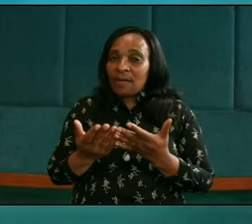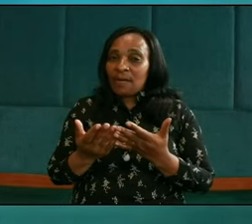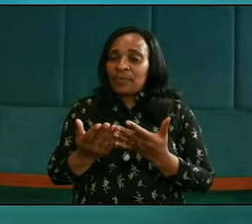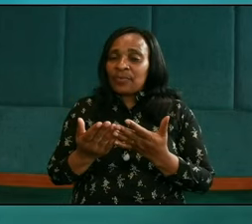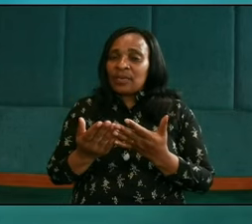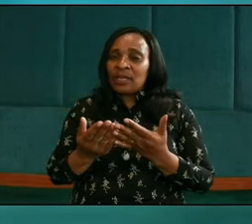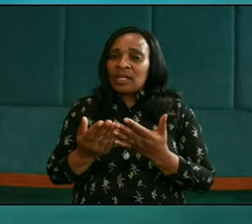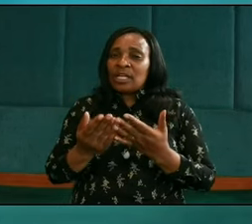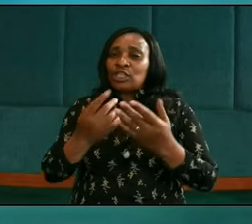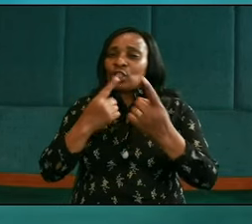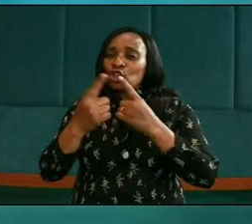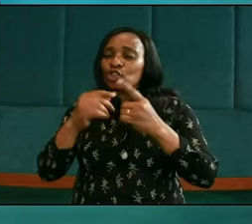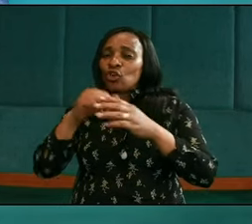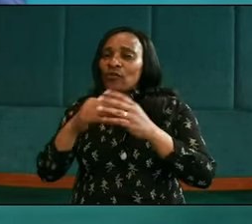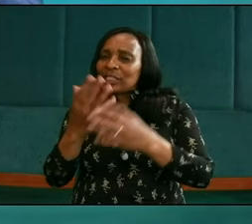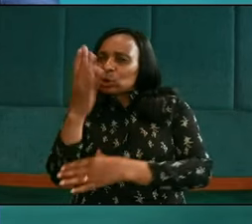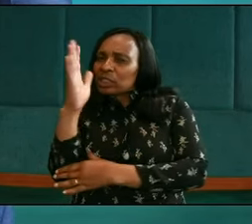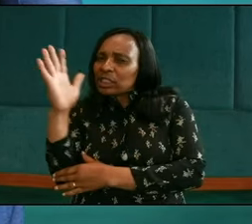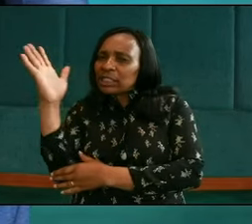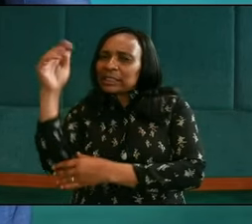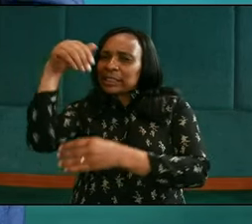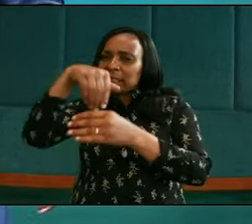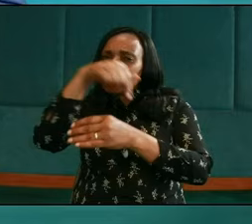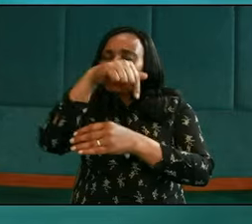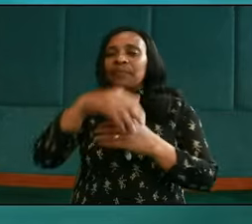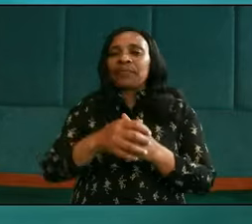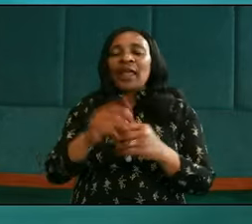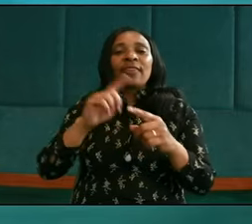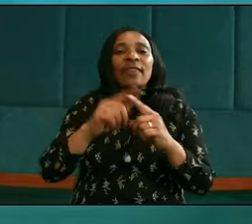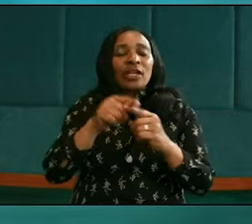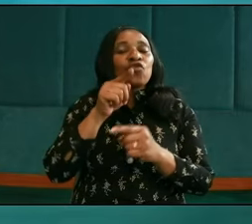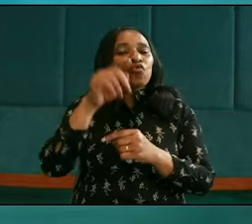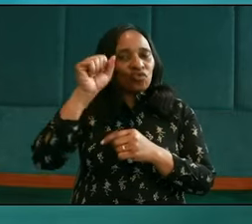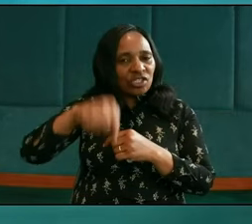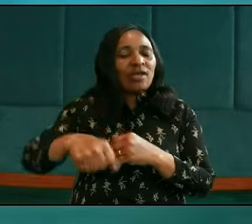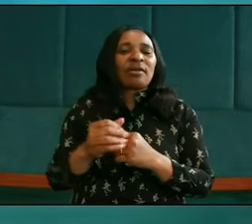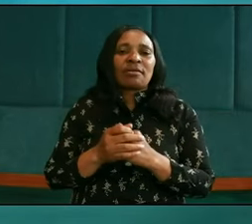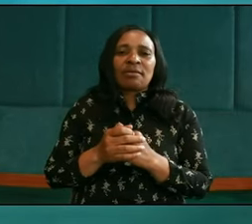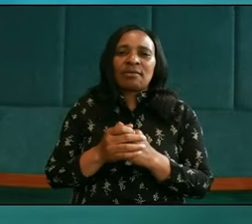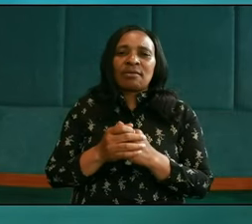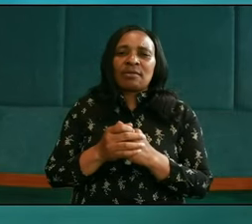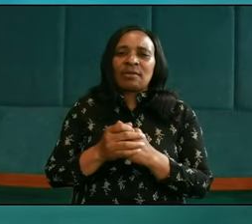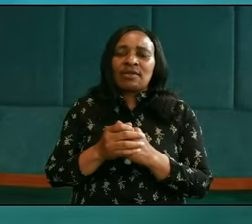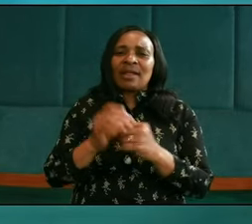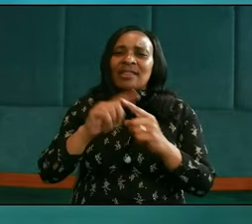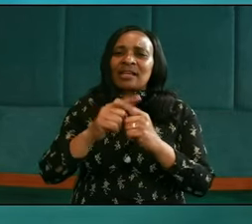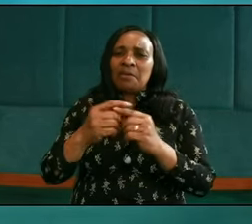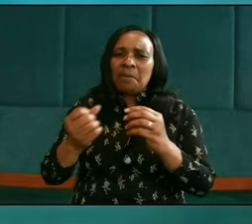in the tops of the mulberry trees, then you shall advance